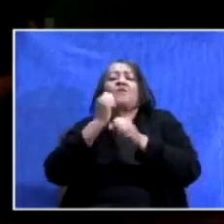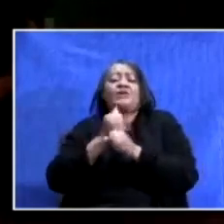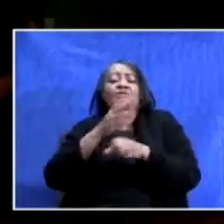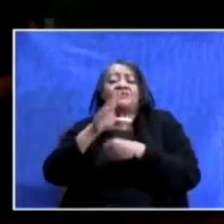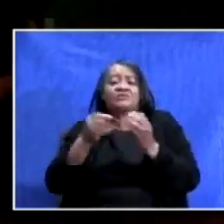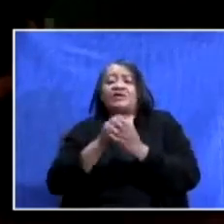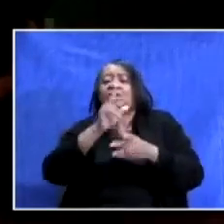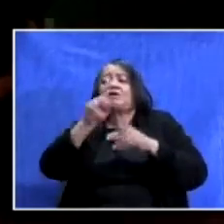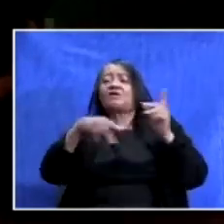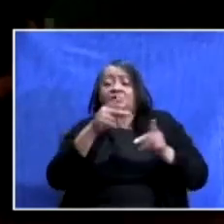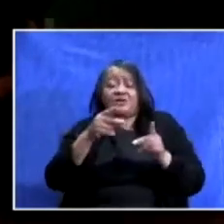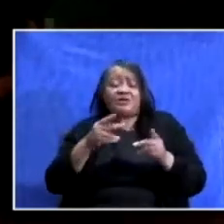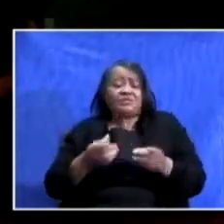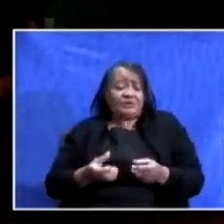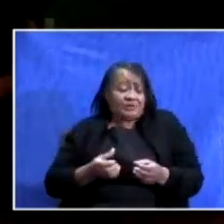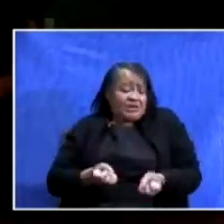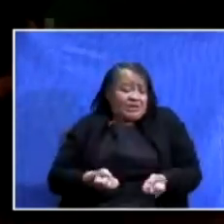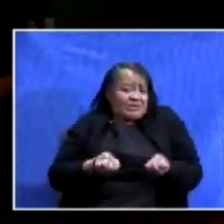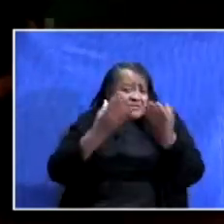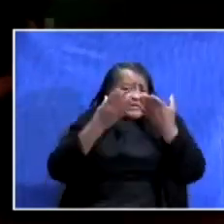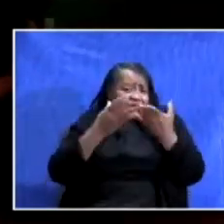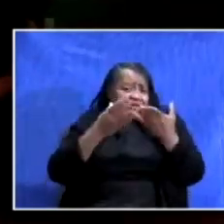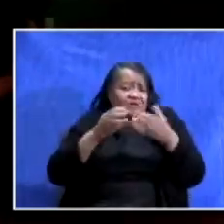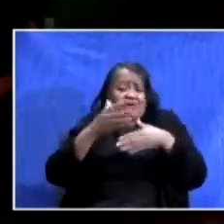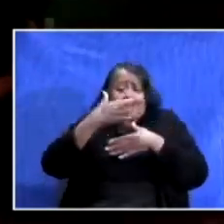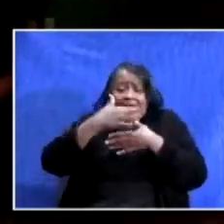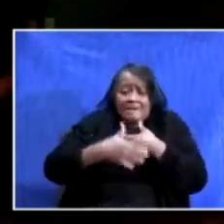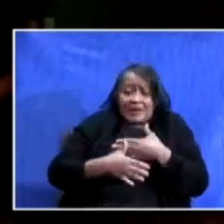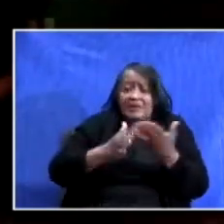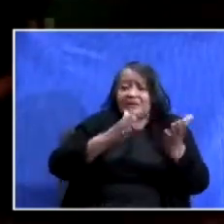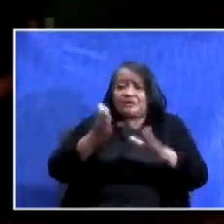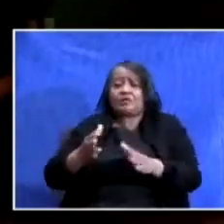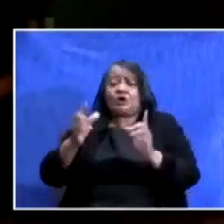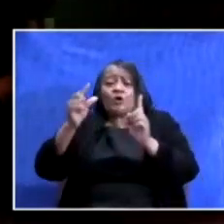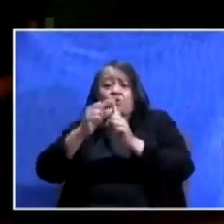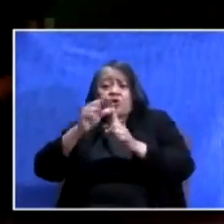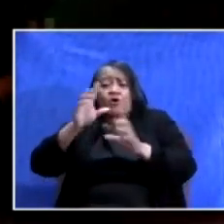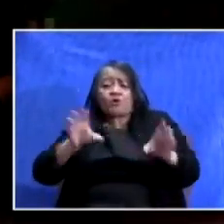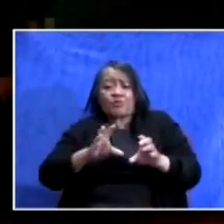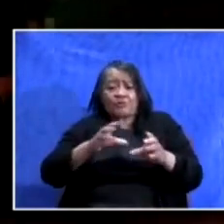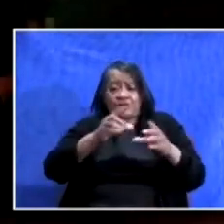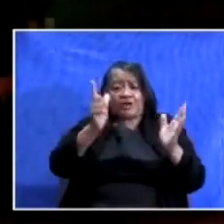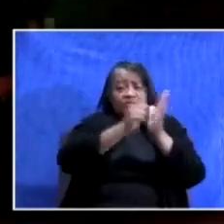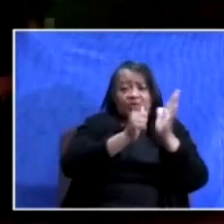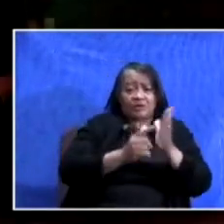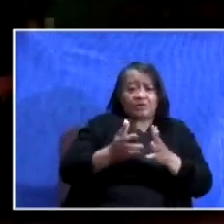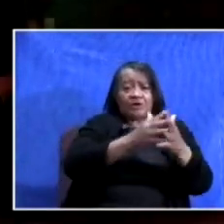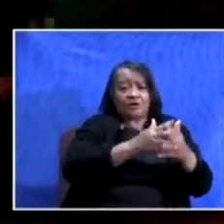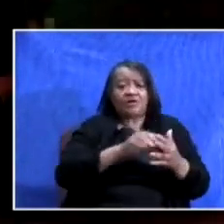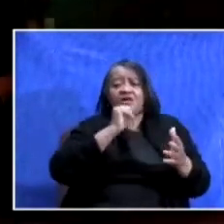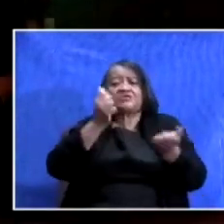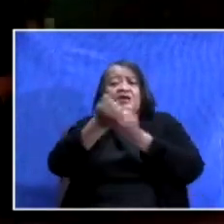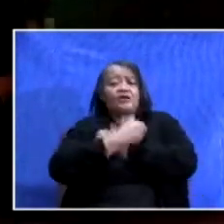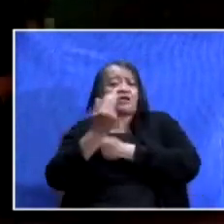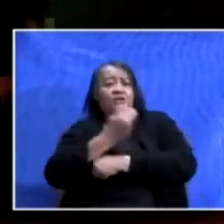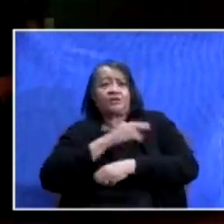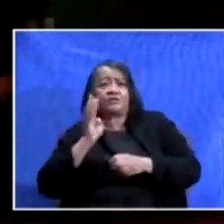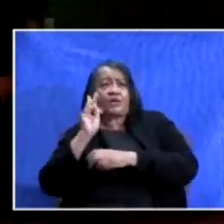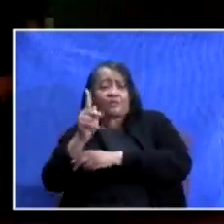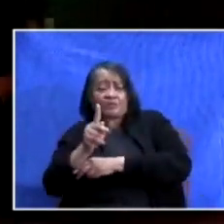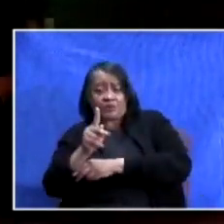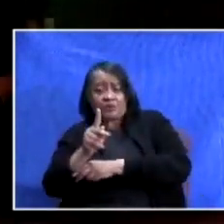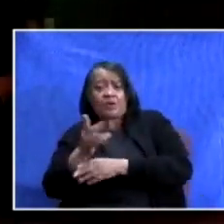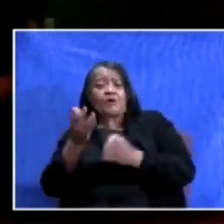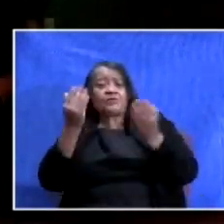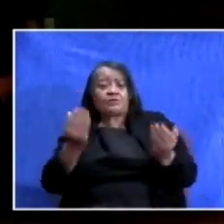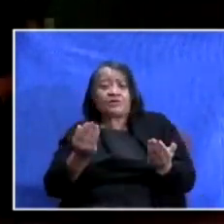people have sacrificed, suffered, bled, and died in word, deeds, and laws, America has not loved us back.